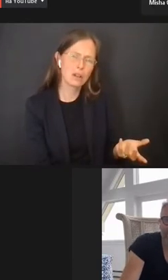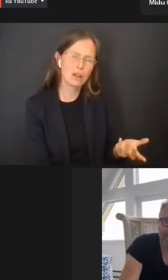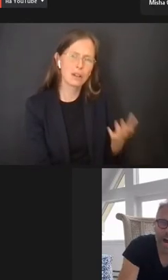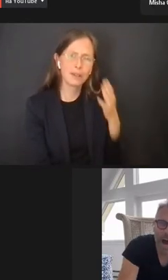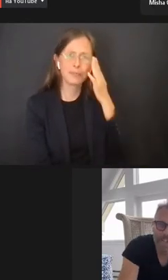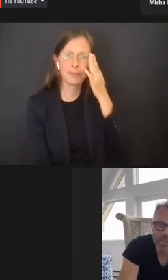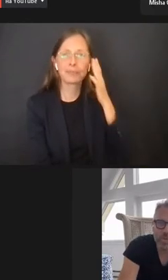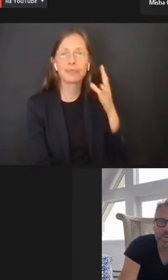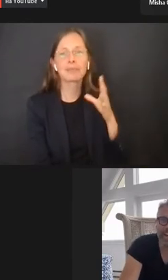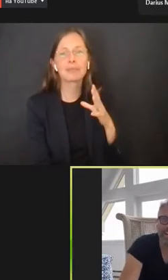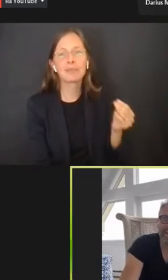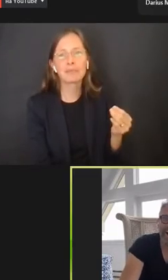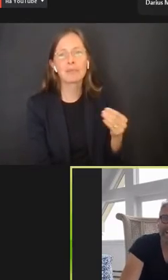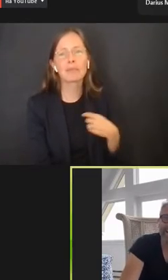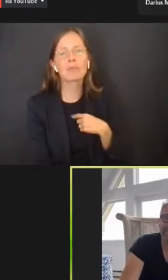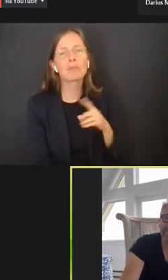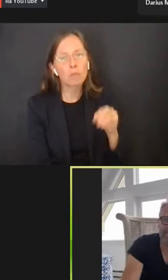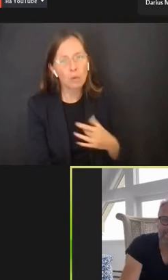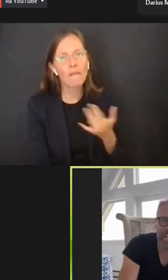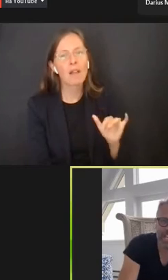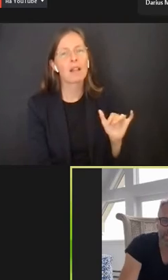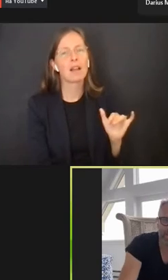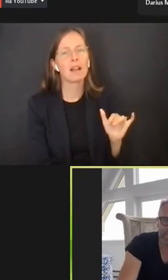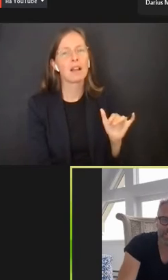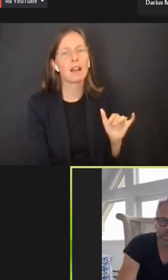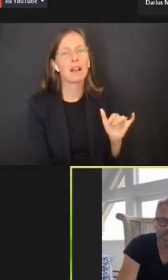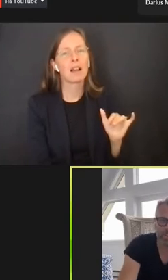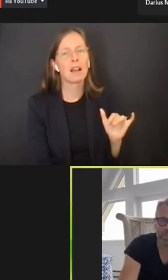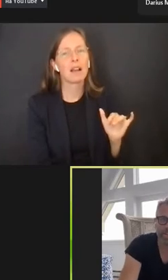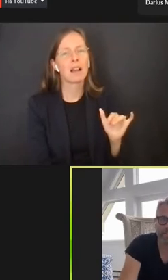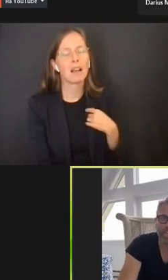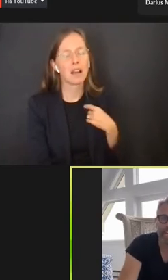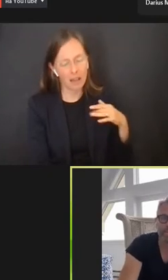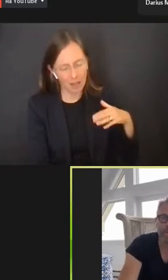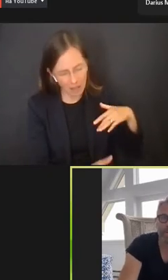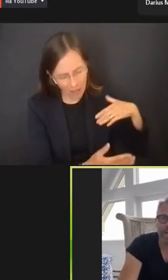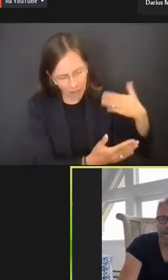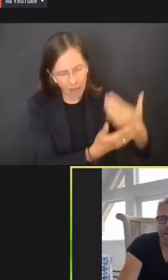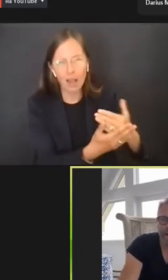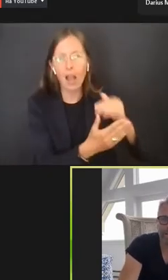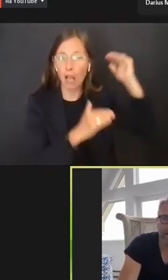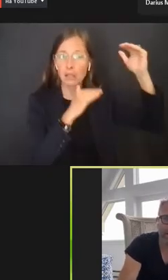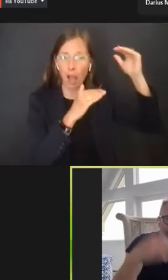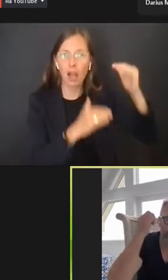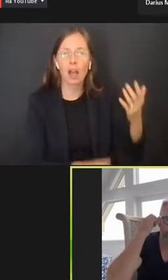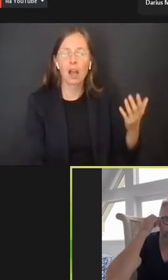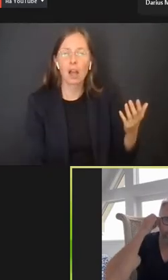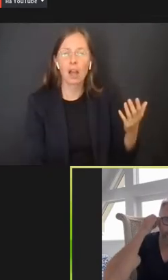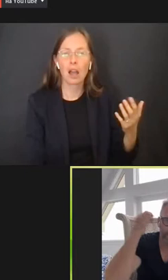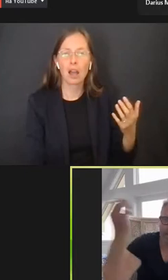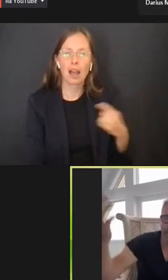you know, I do feel like I hit that stage in adulthood where it became, I think I needed